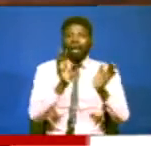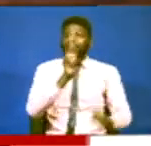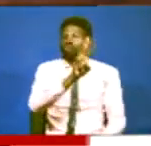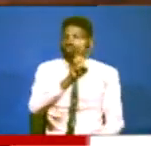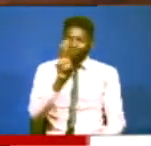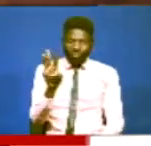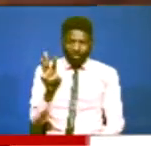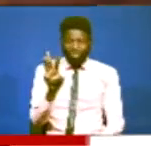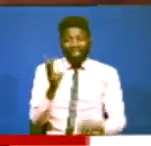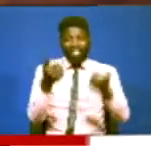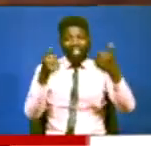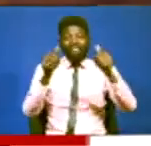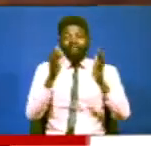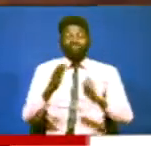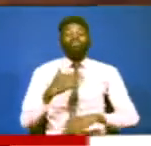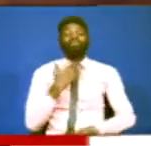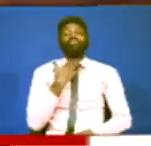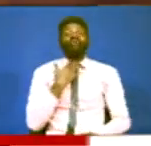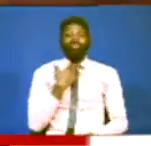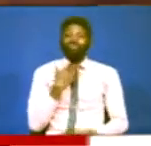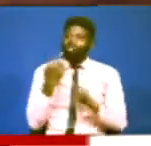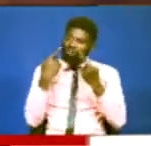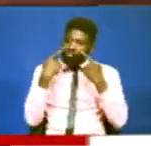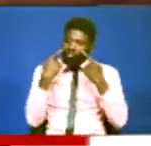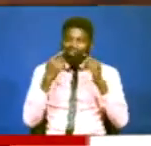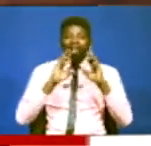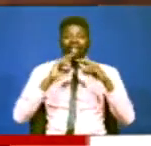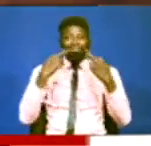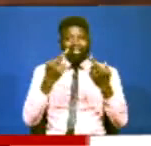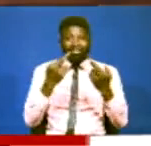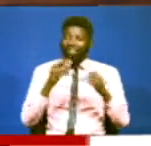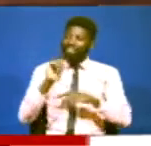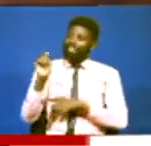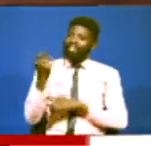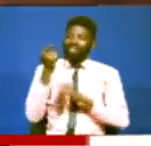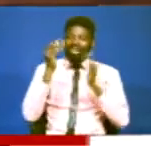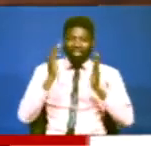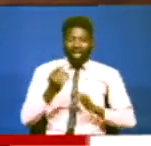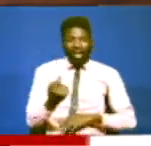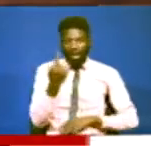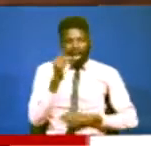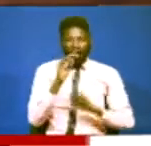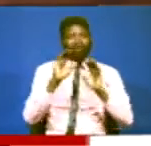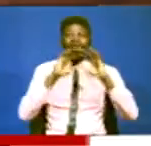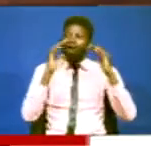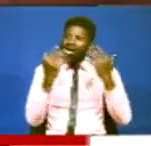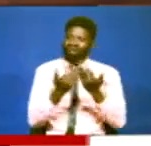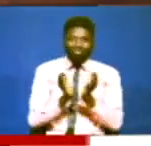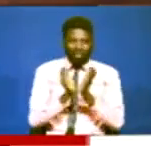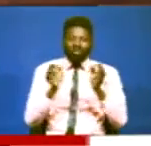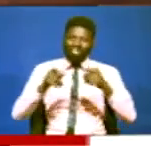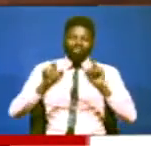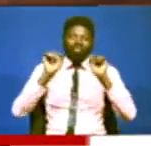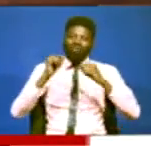who wished to interact with the results, not just Kenyans but the whole world, would have an opportunity to interact